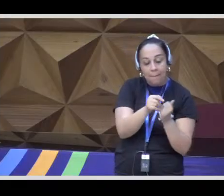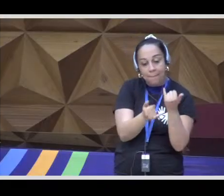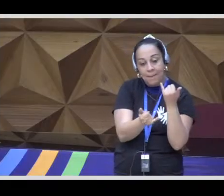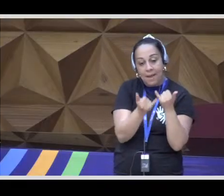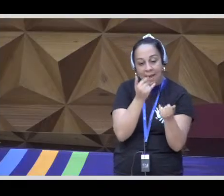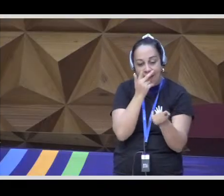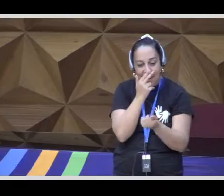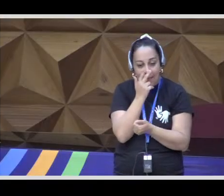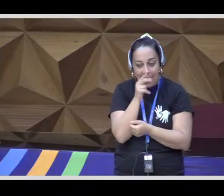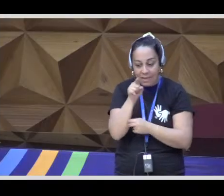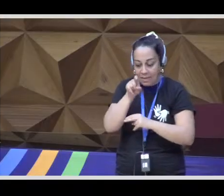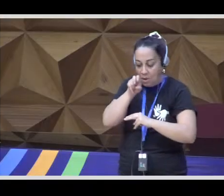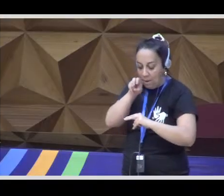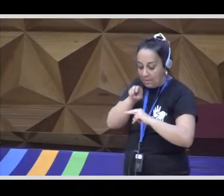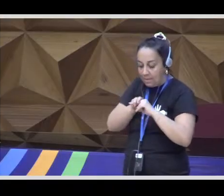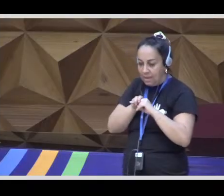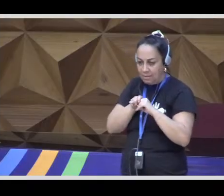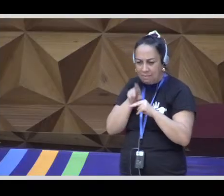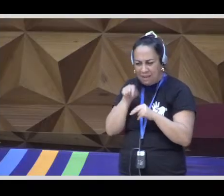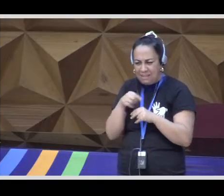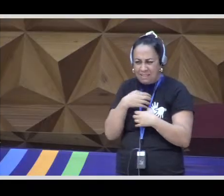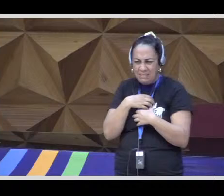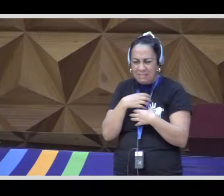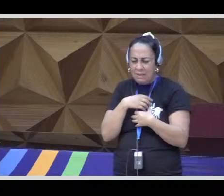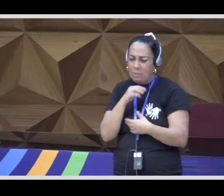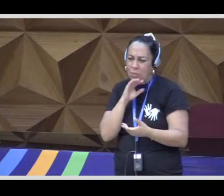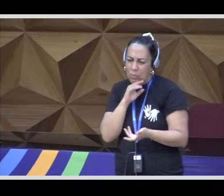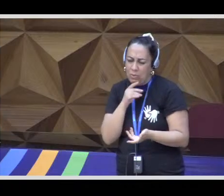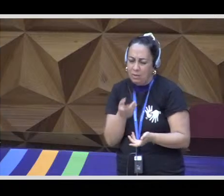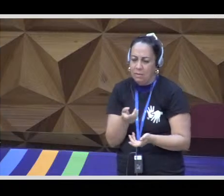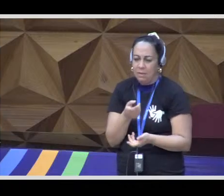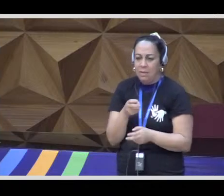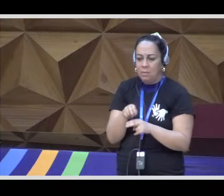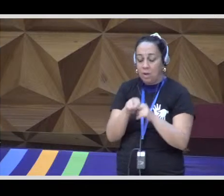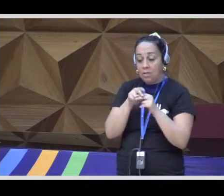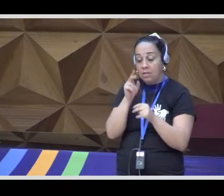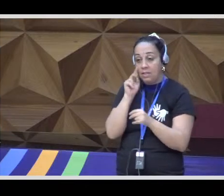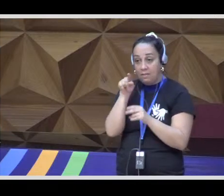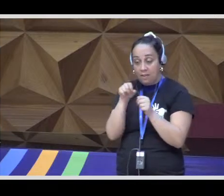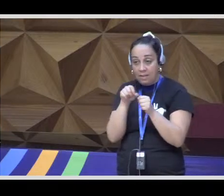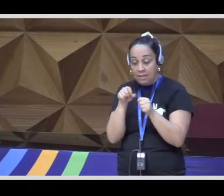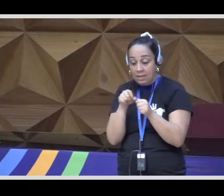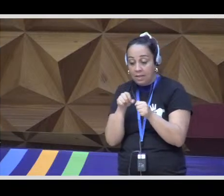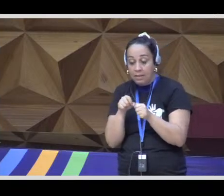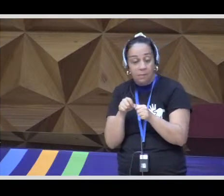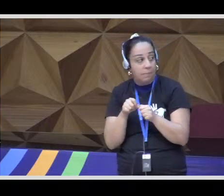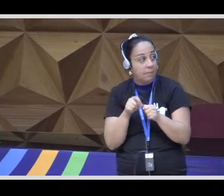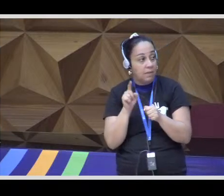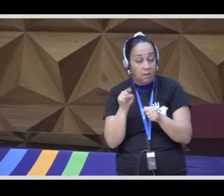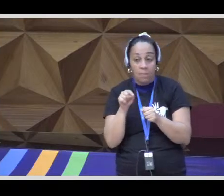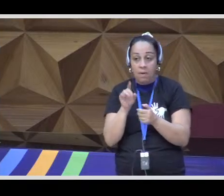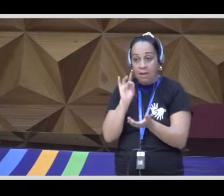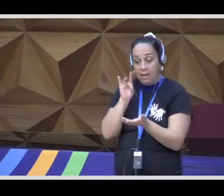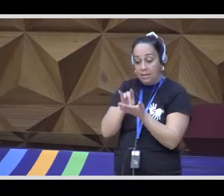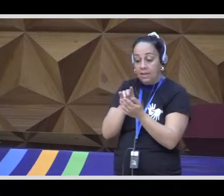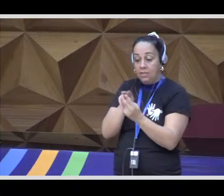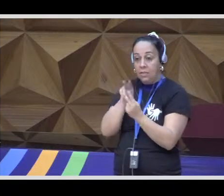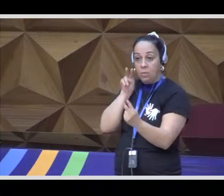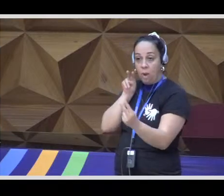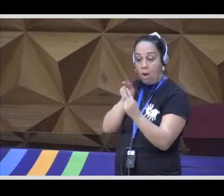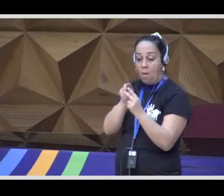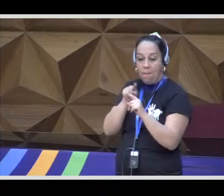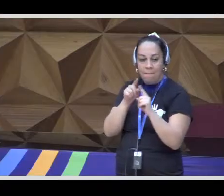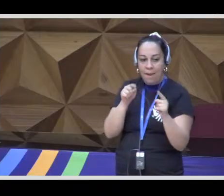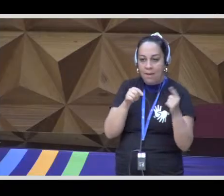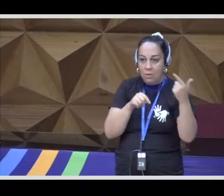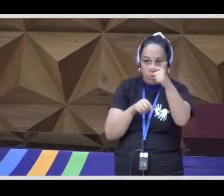you. Now, maybe you're not doing that because you're in VR, but it's hard for the other person to know what's going on because they can't see what you're